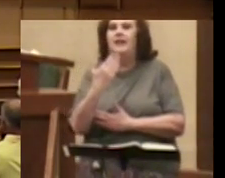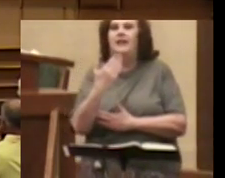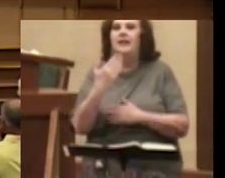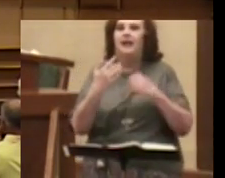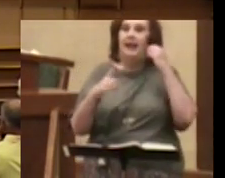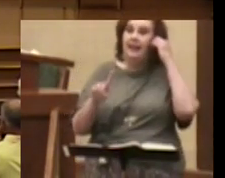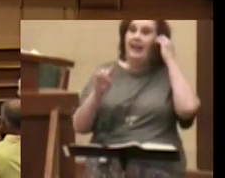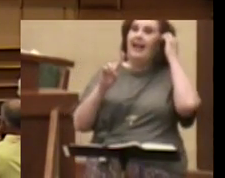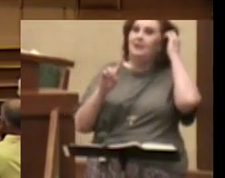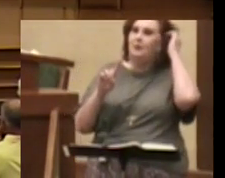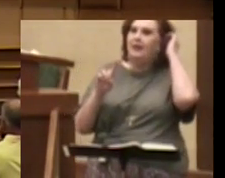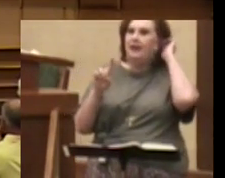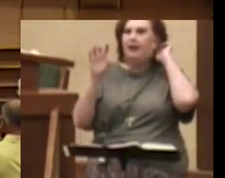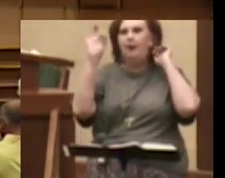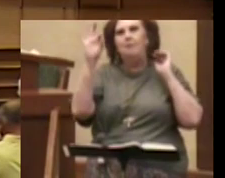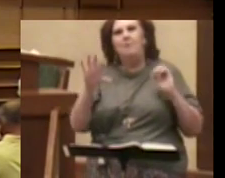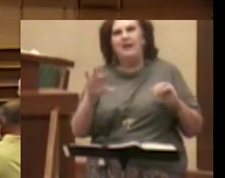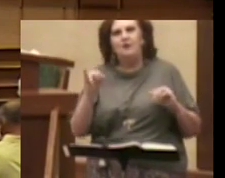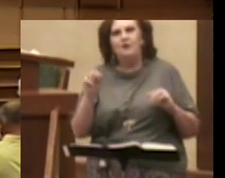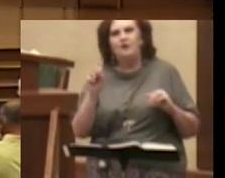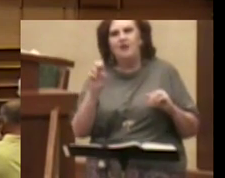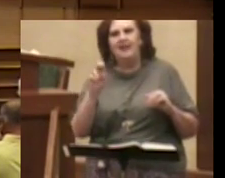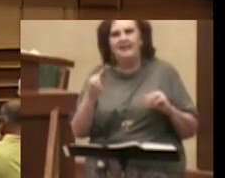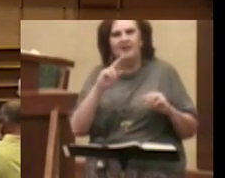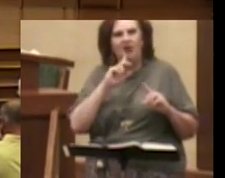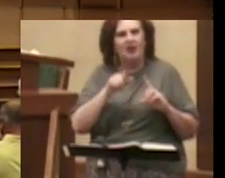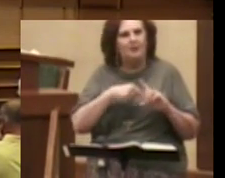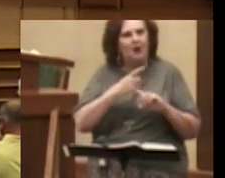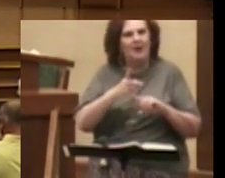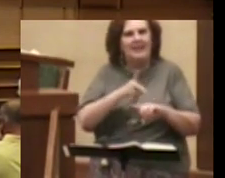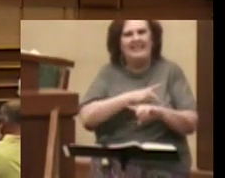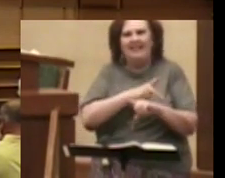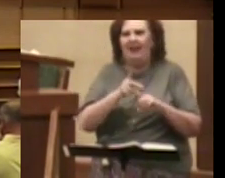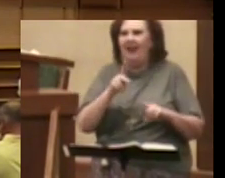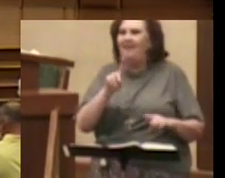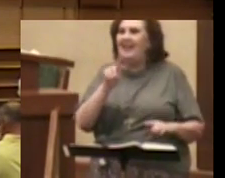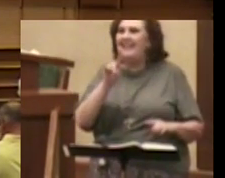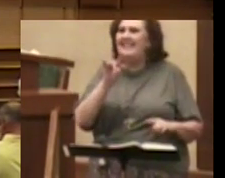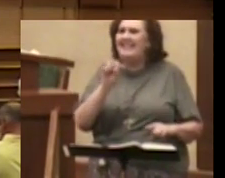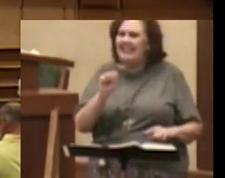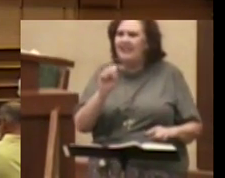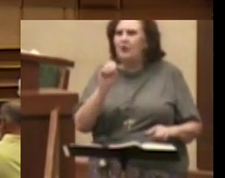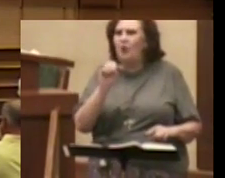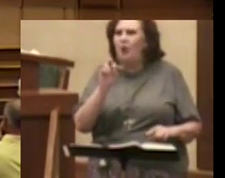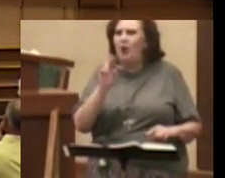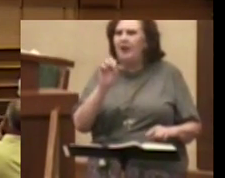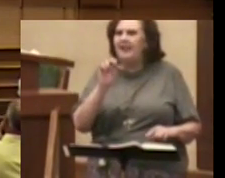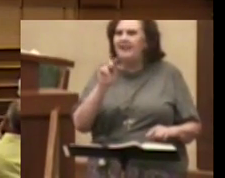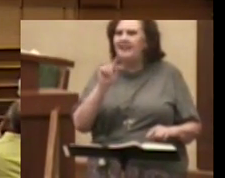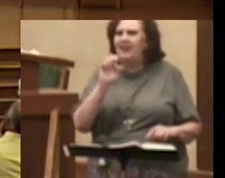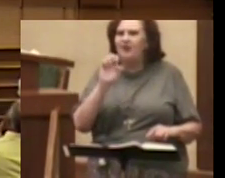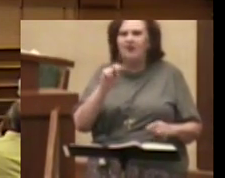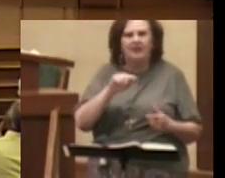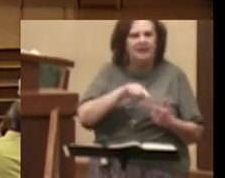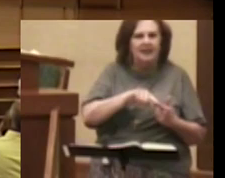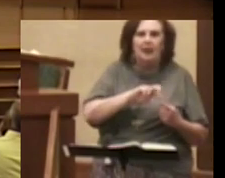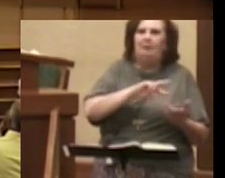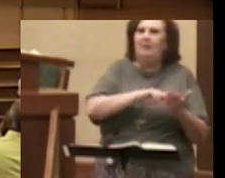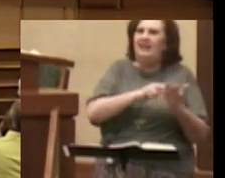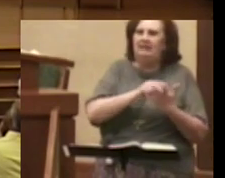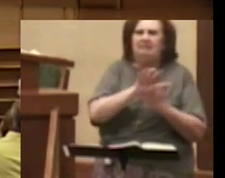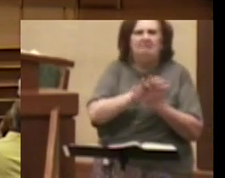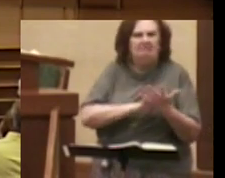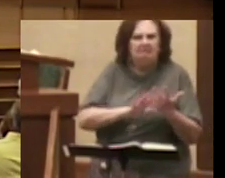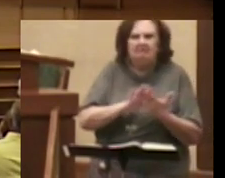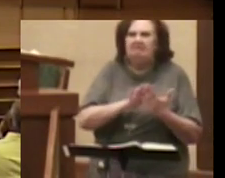last week, Pastor Jason focused on psalms of disorientation, and Psalm 69 was the featured psalm